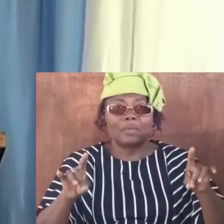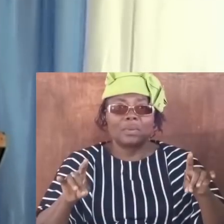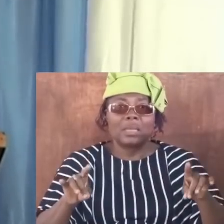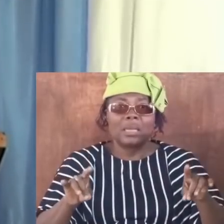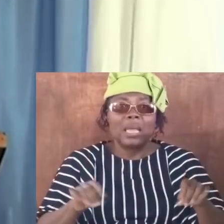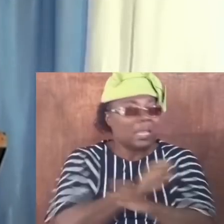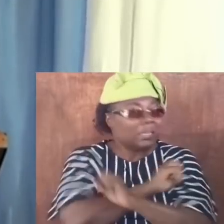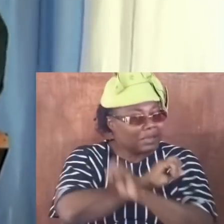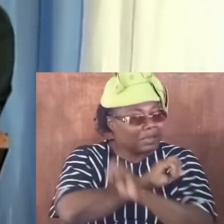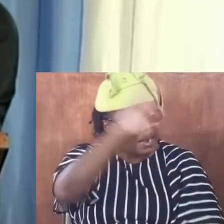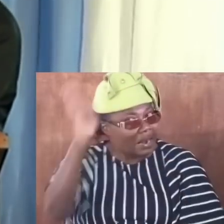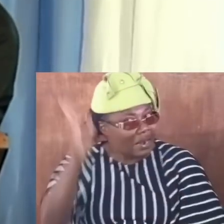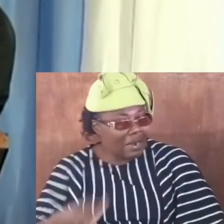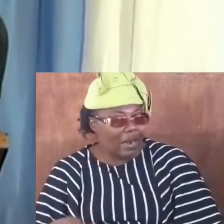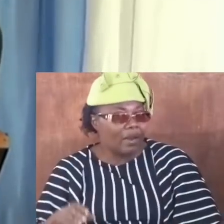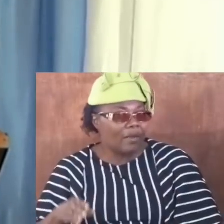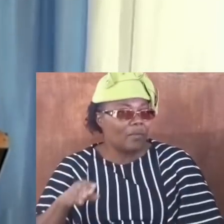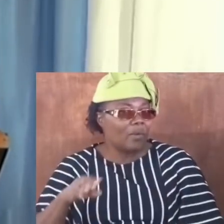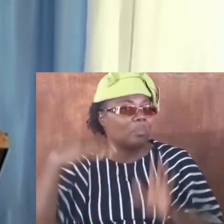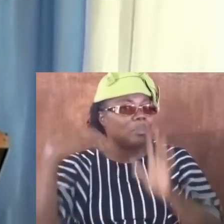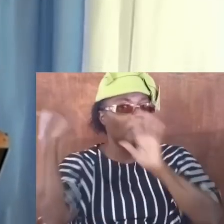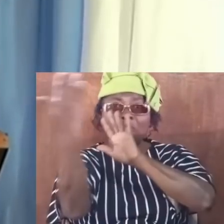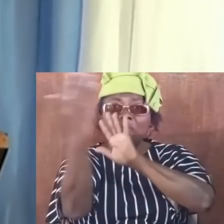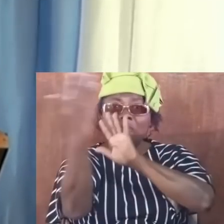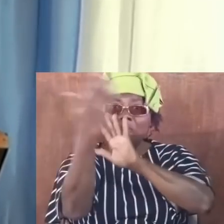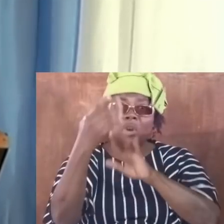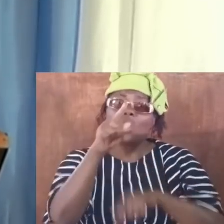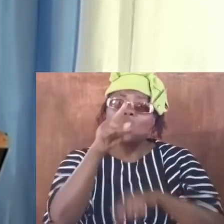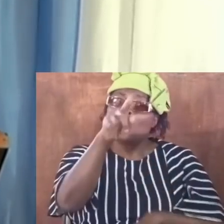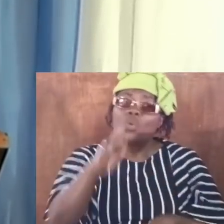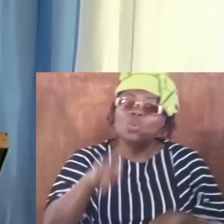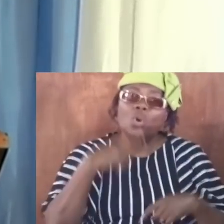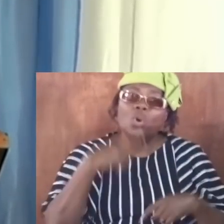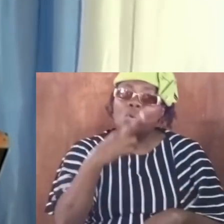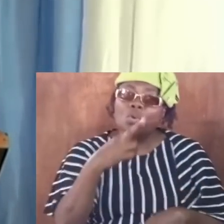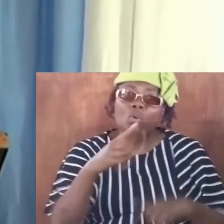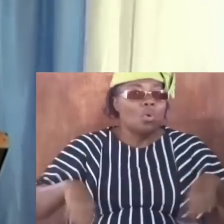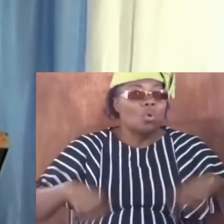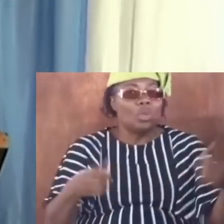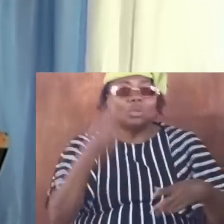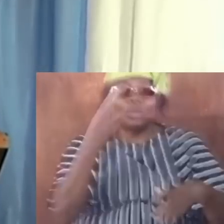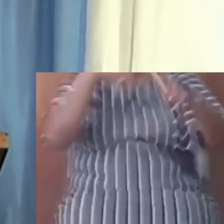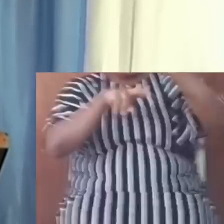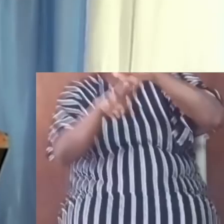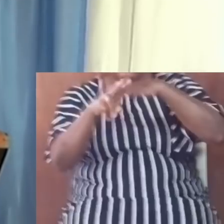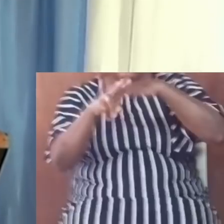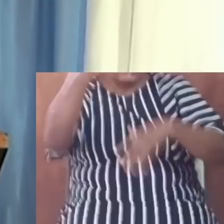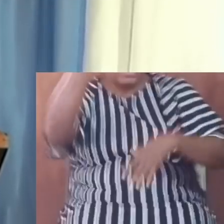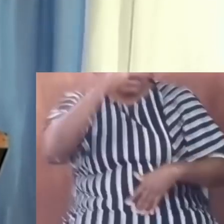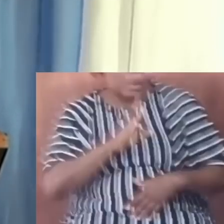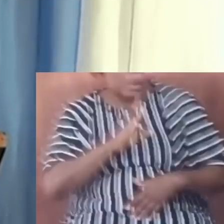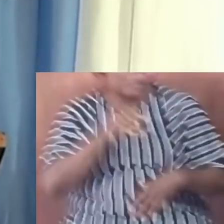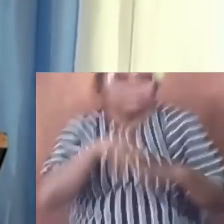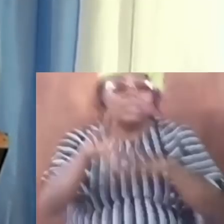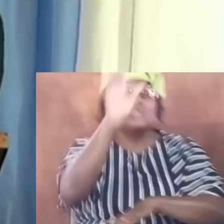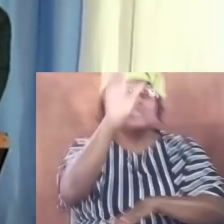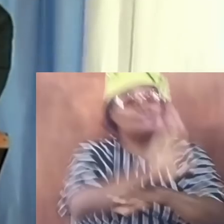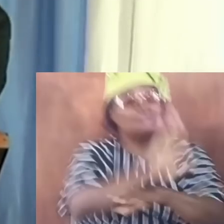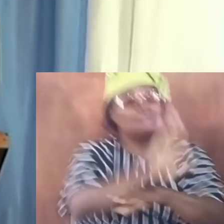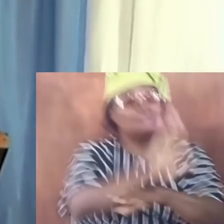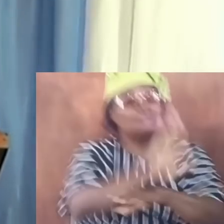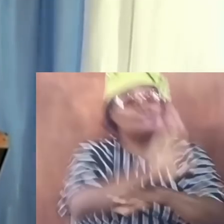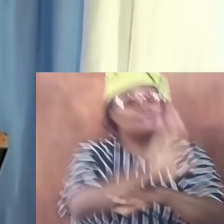before. You are going to see God at work in this church like never before.